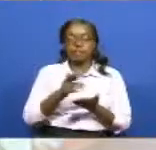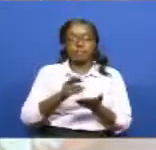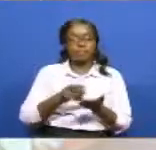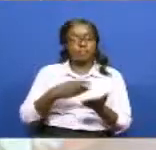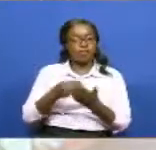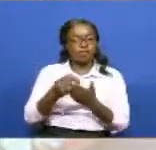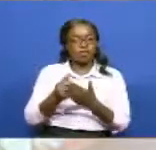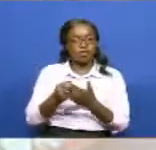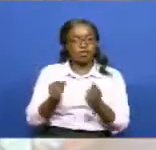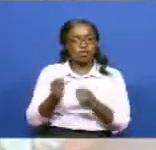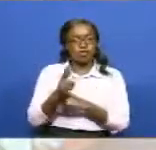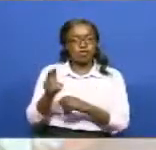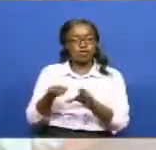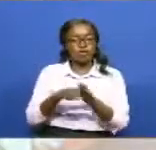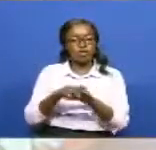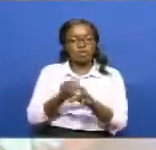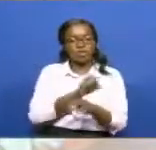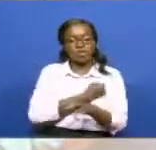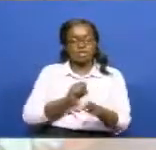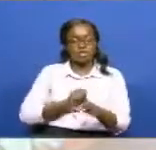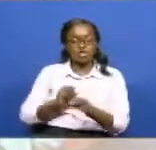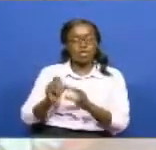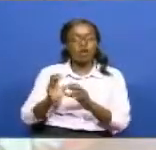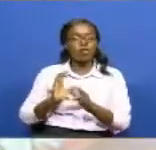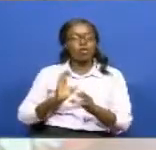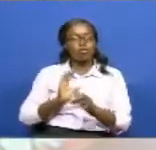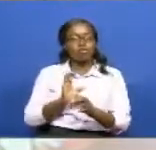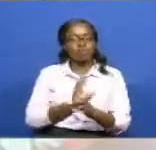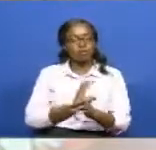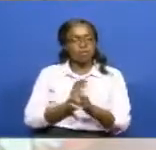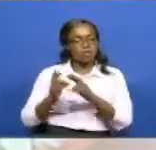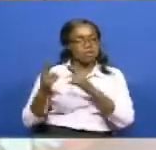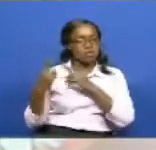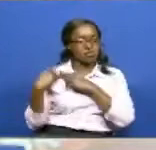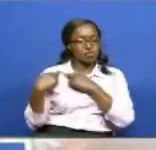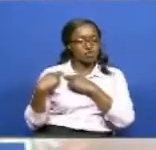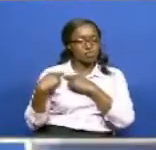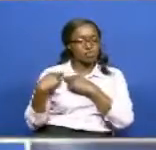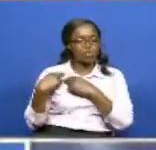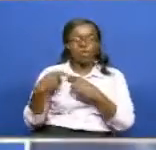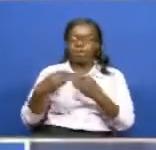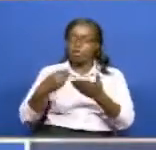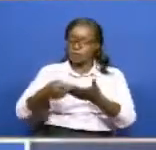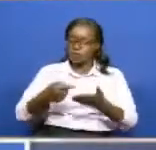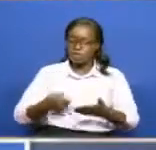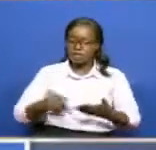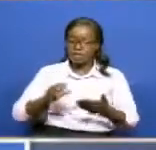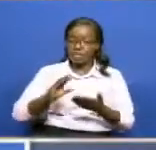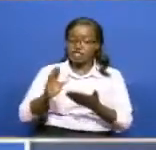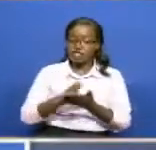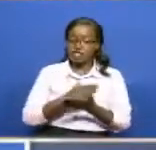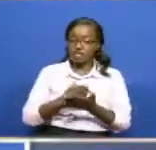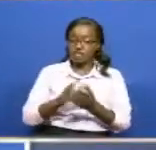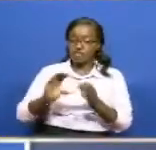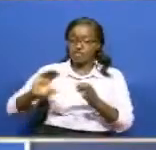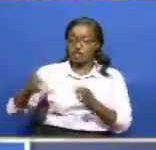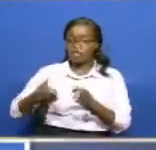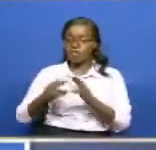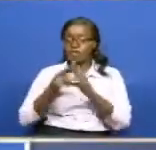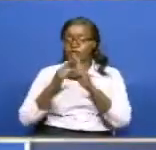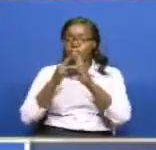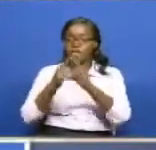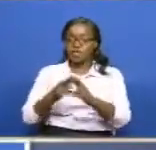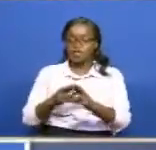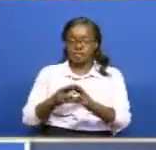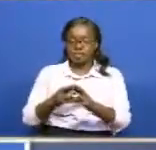The 12-member Senate committee tasked with resolving the third basis revenue sharing formula for counties is set to present its report to the